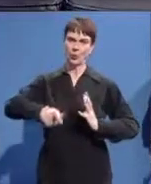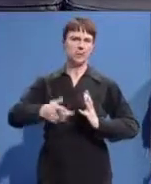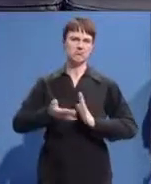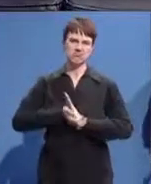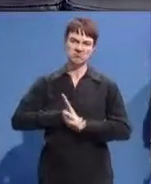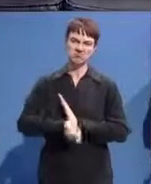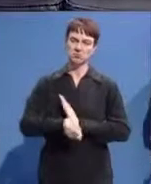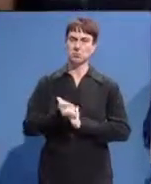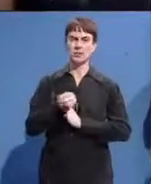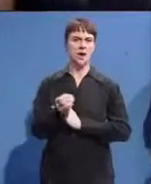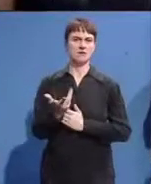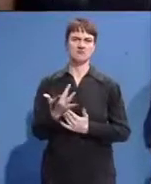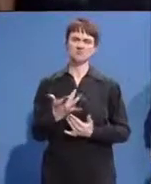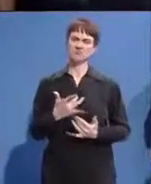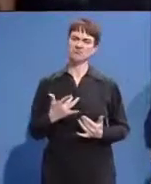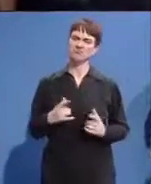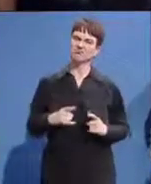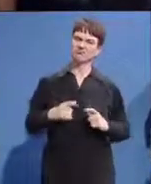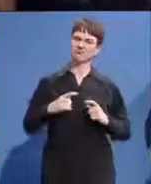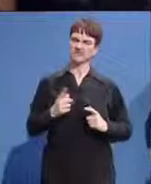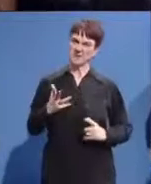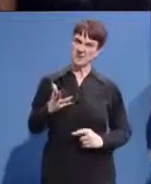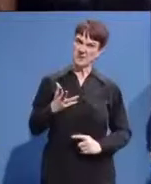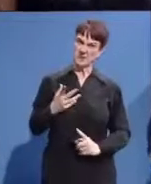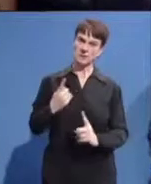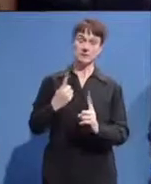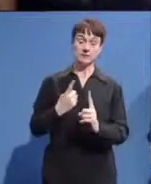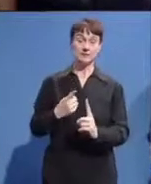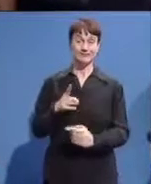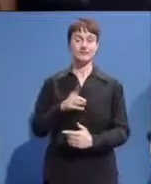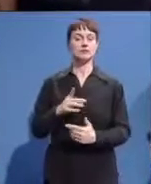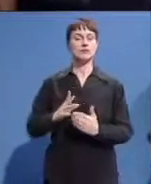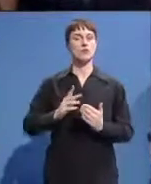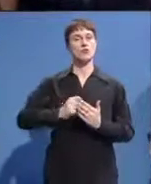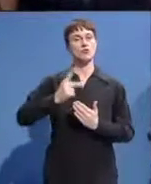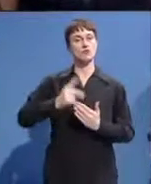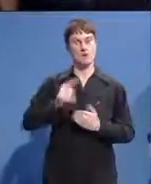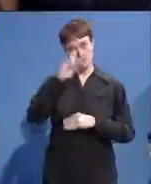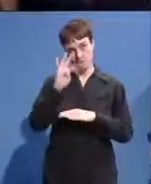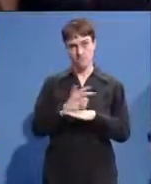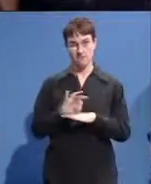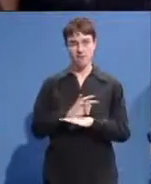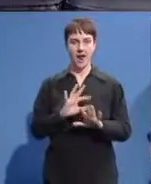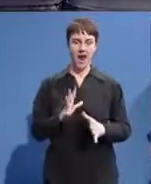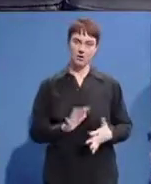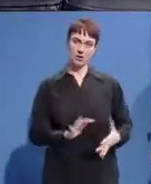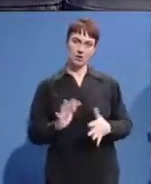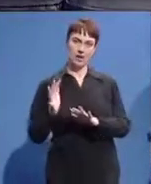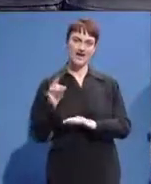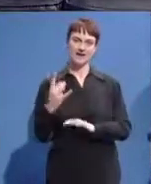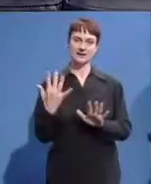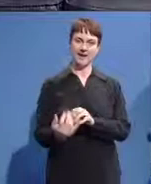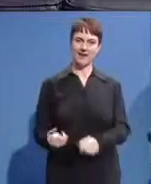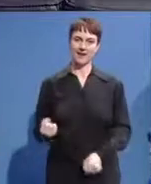determined young men who designed the program for the defiance, the decade of defiance